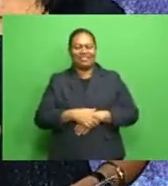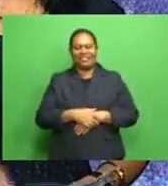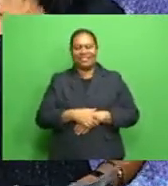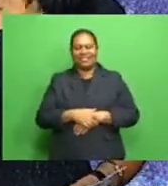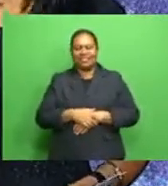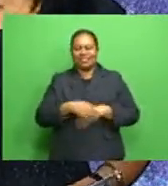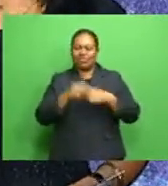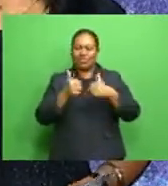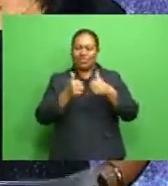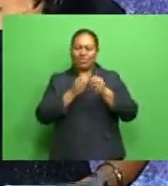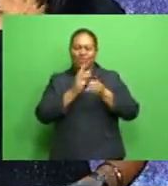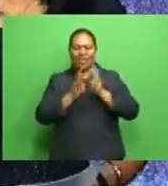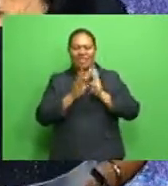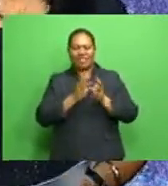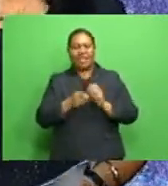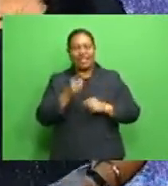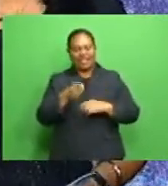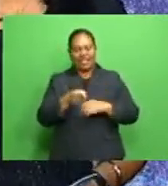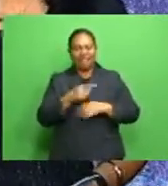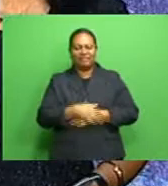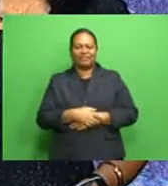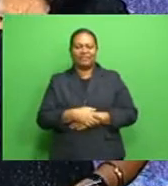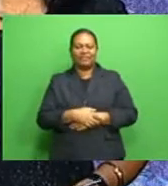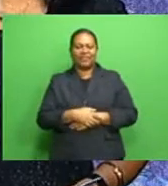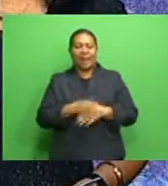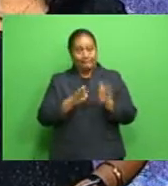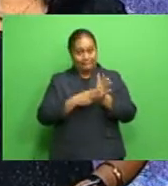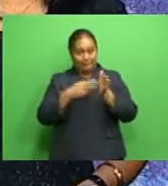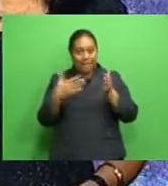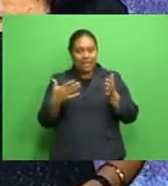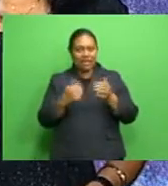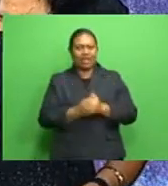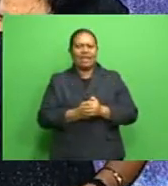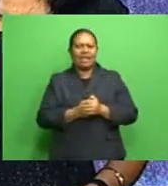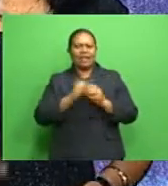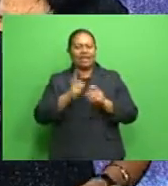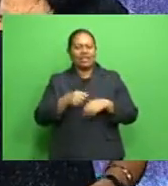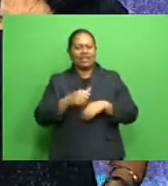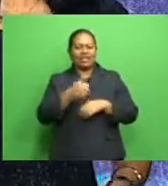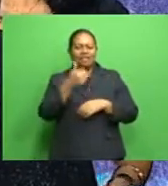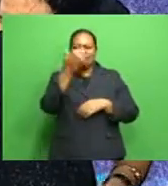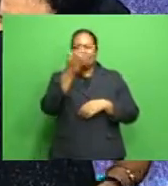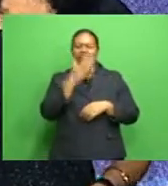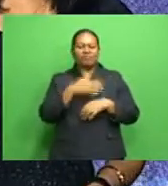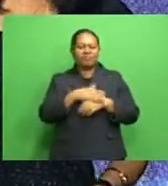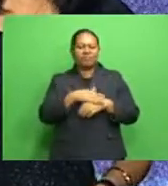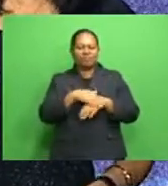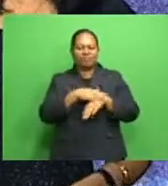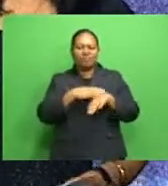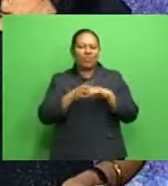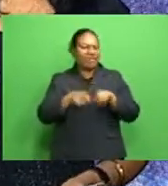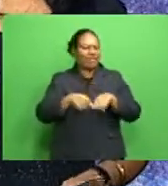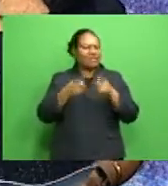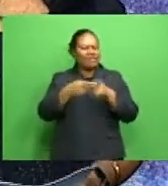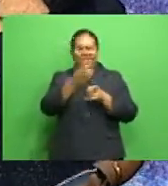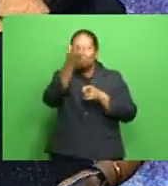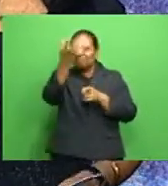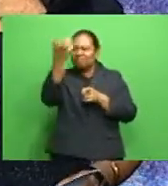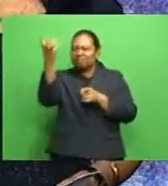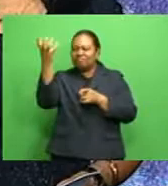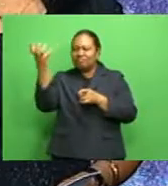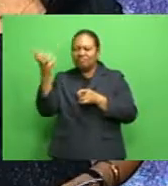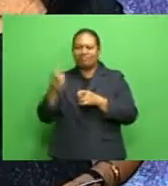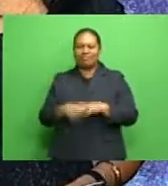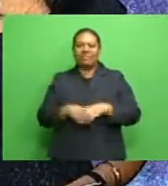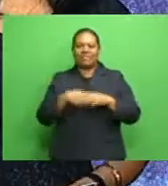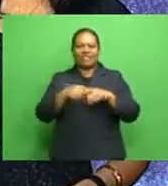weather. That's that. Monday, on the other hand, came with its blues in all different shades. It was wet and damp